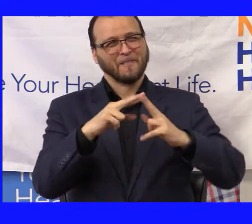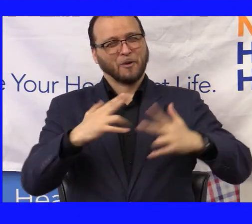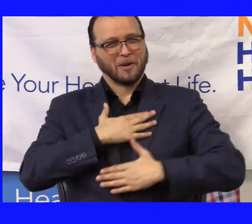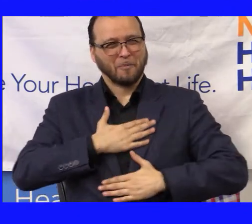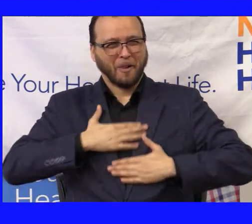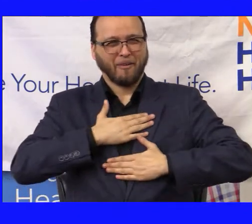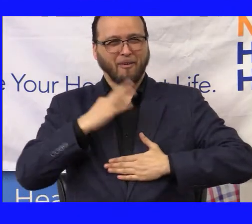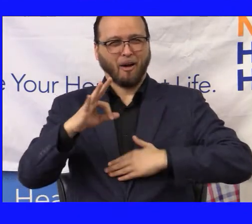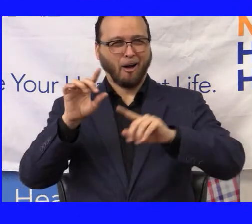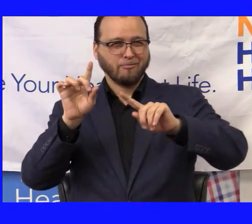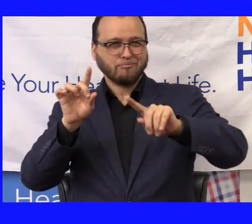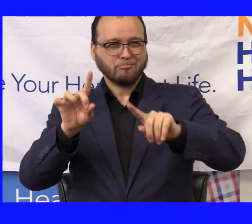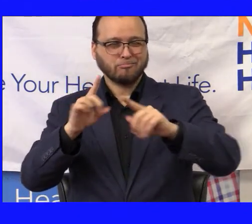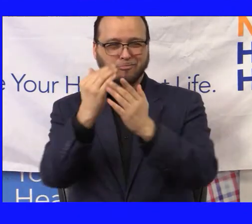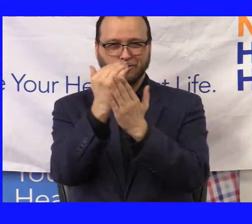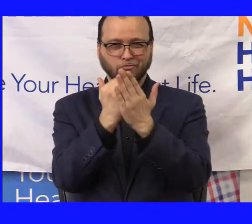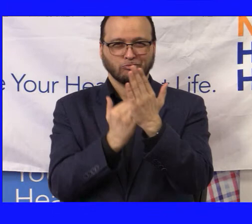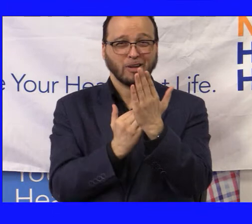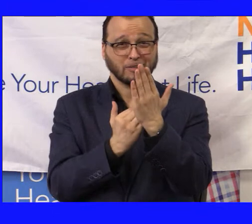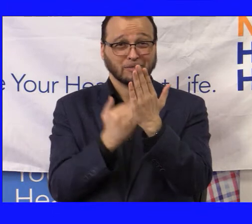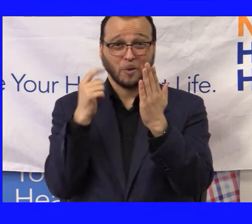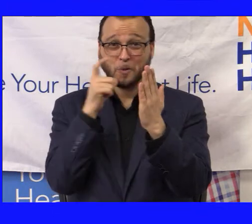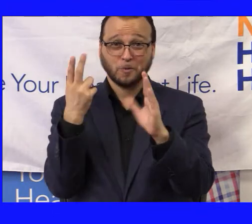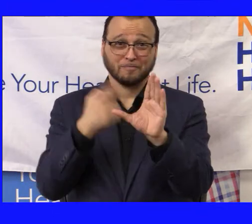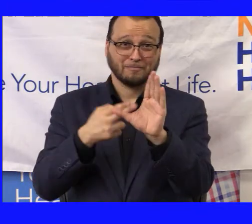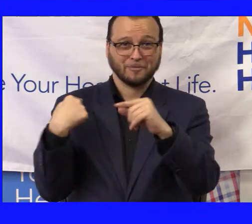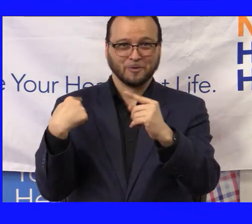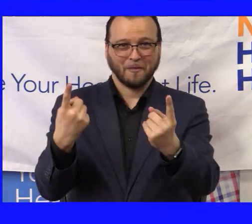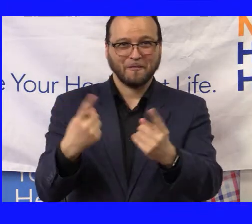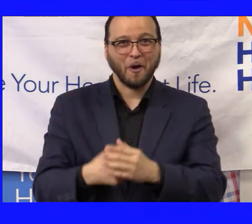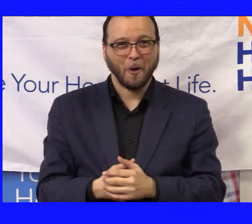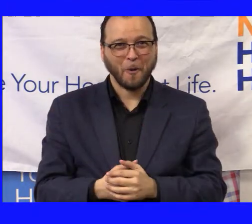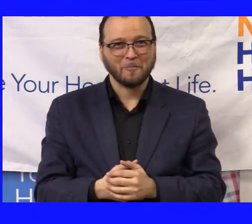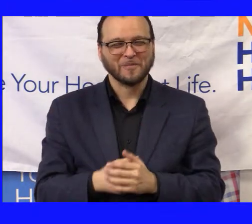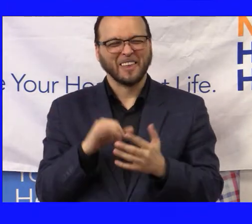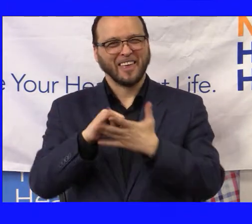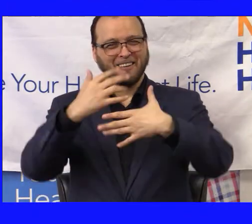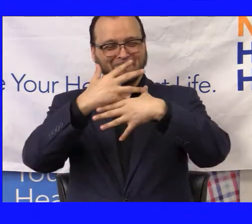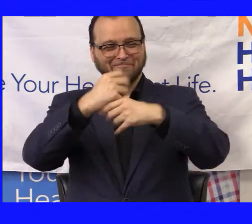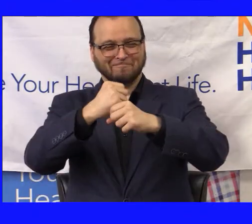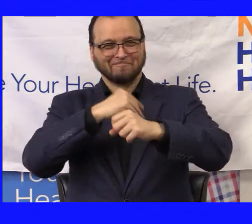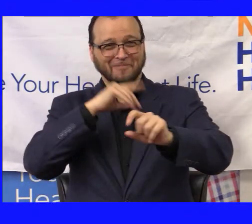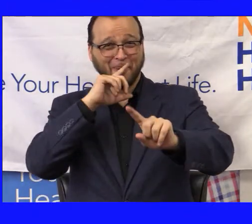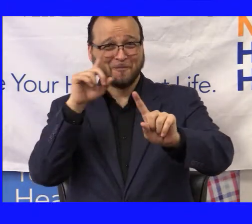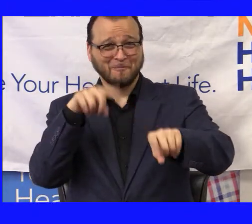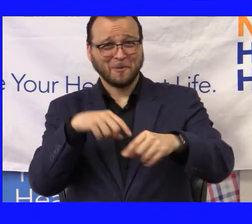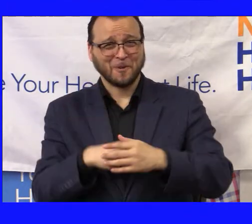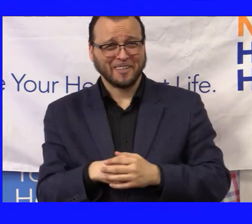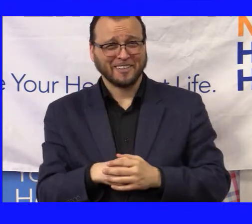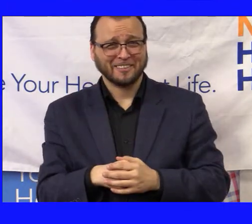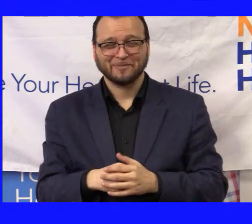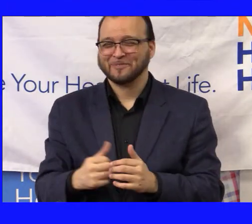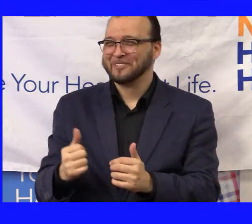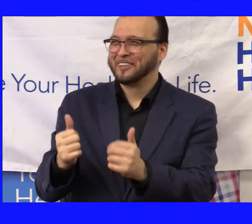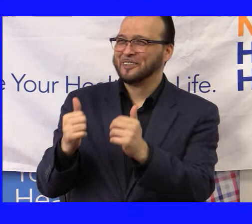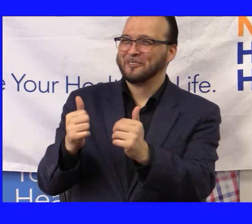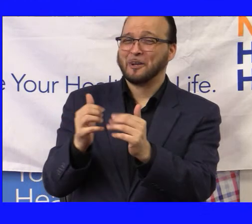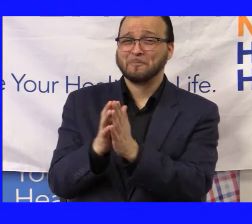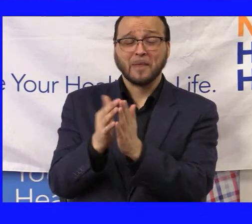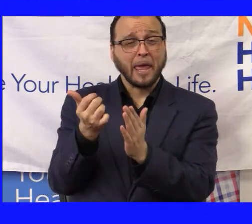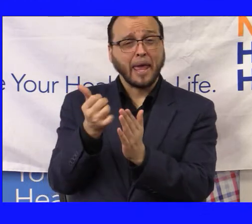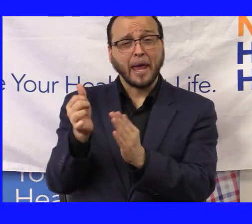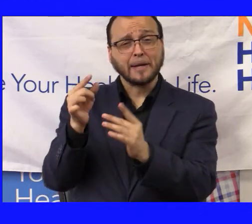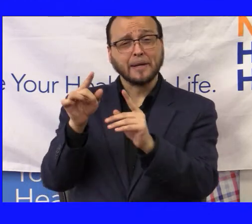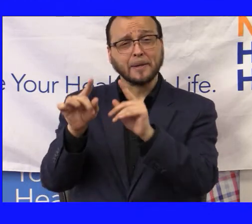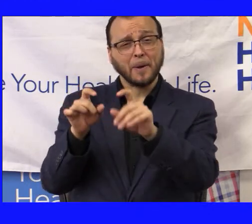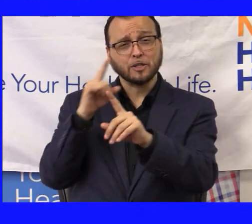the attendance registrants so far. Thank you so much. That is my report. Super. Any questions at all for the nursing report